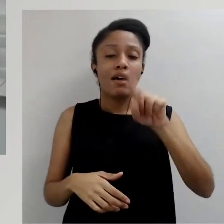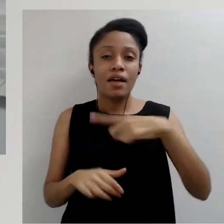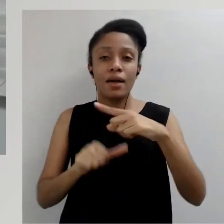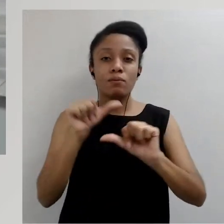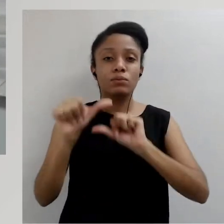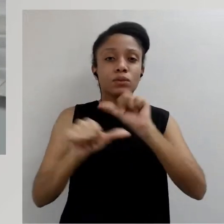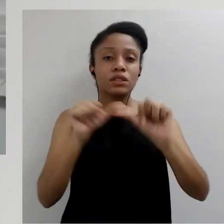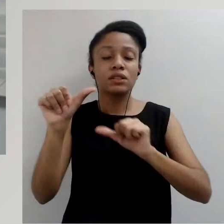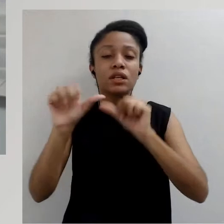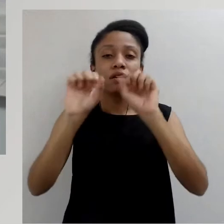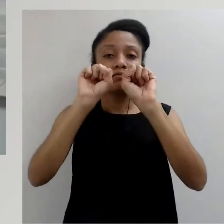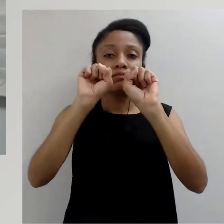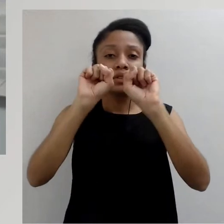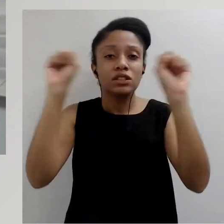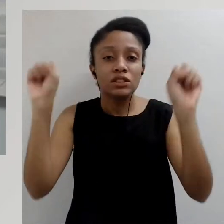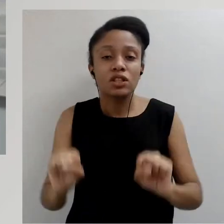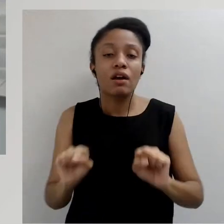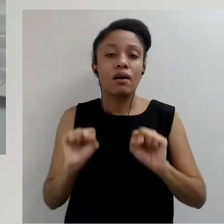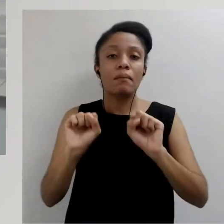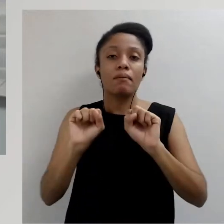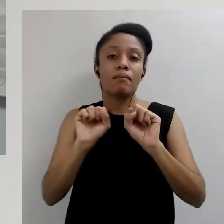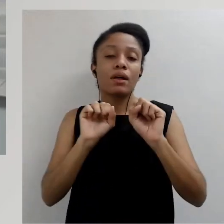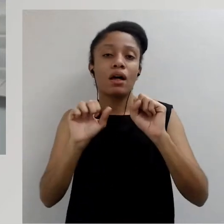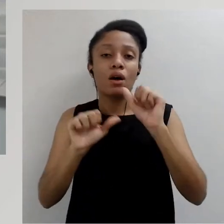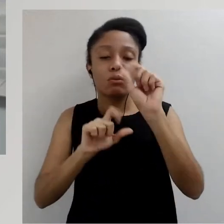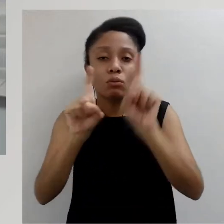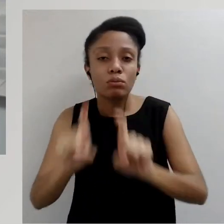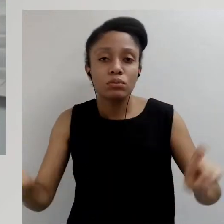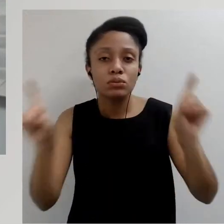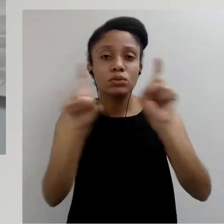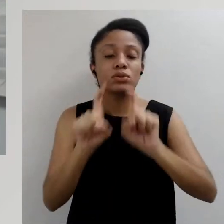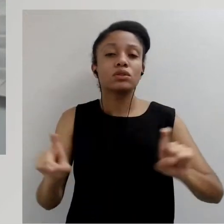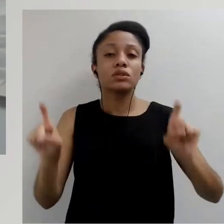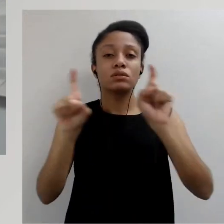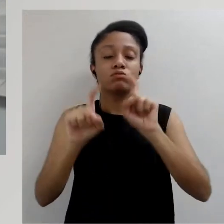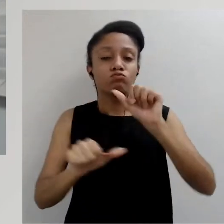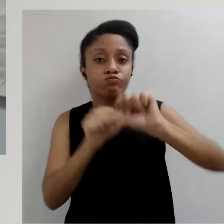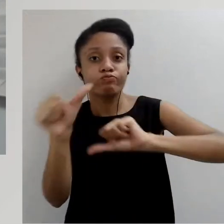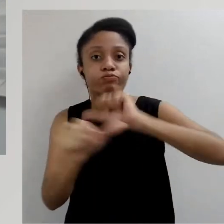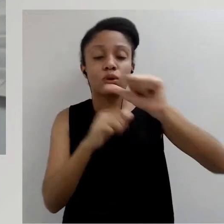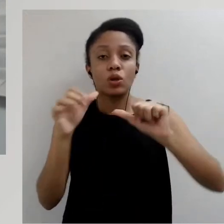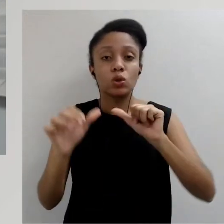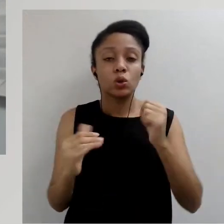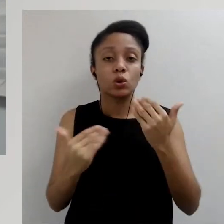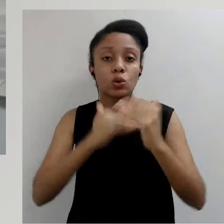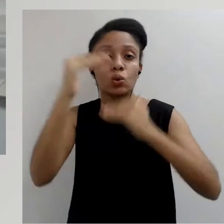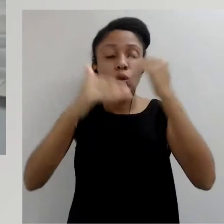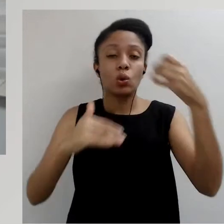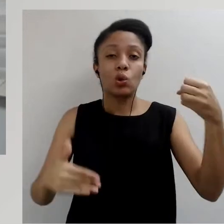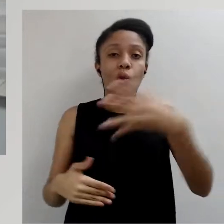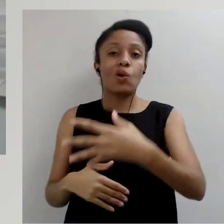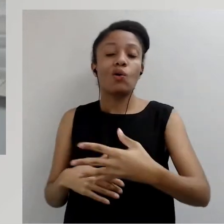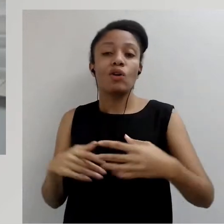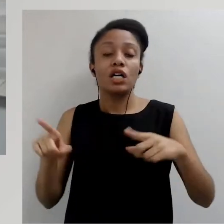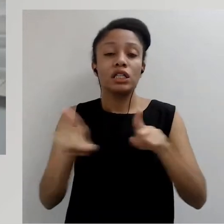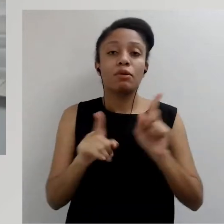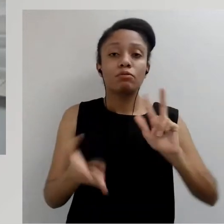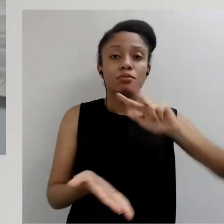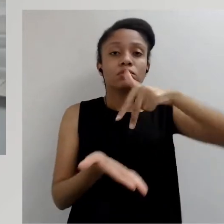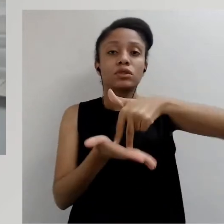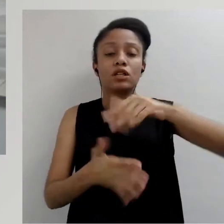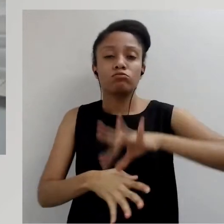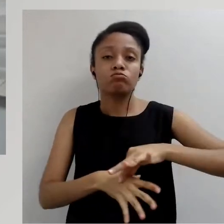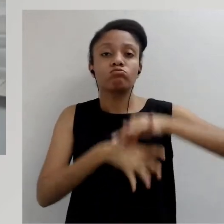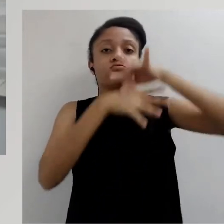We need to change this, keep changing the software, but the main change to maintain this